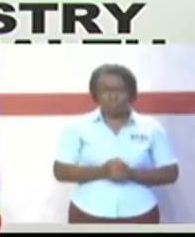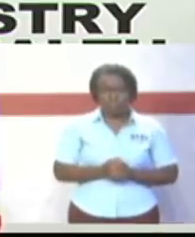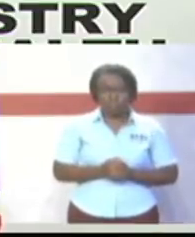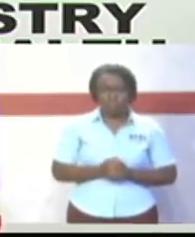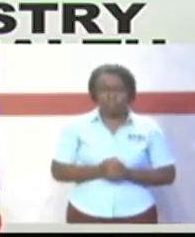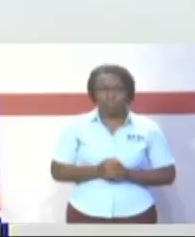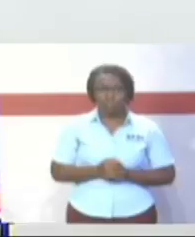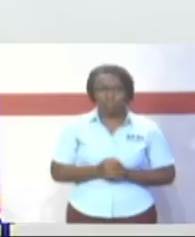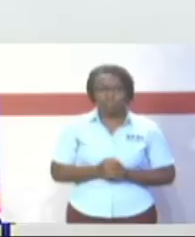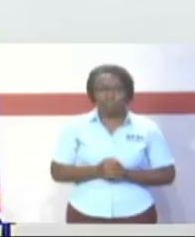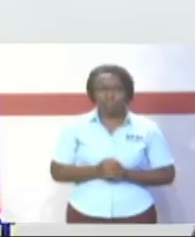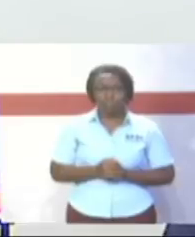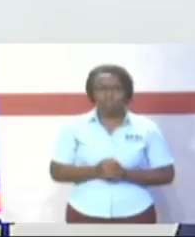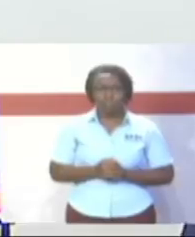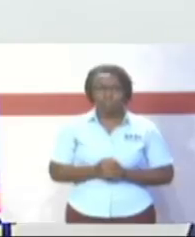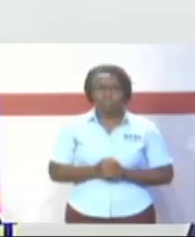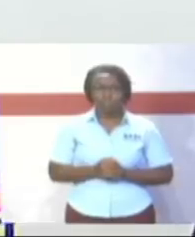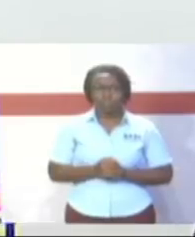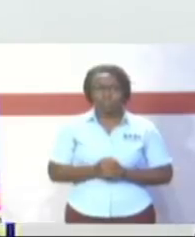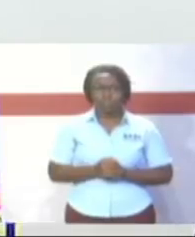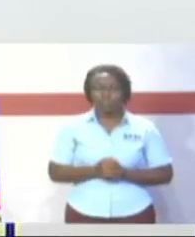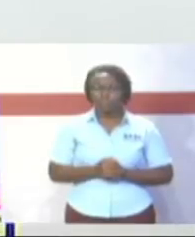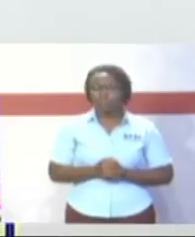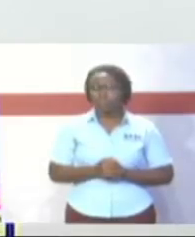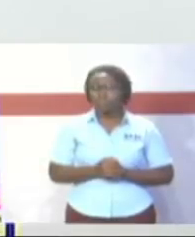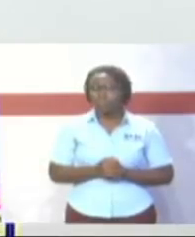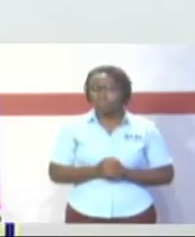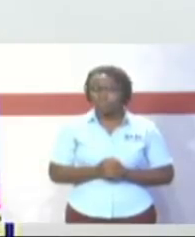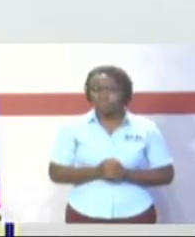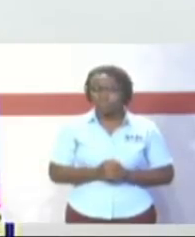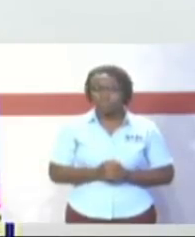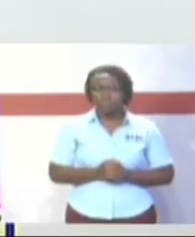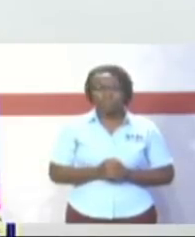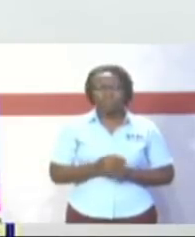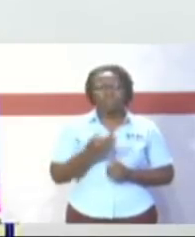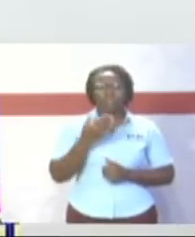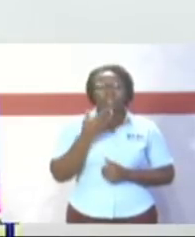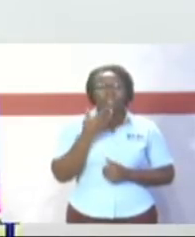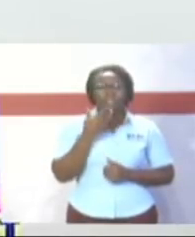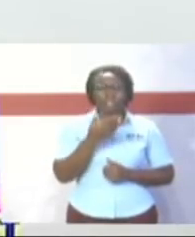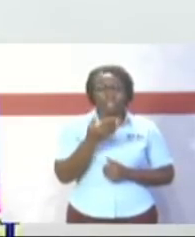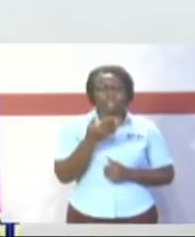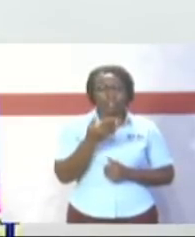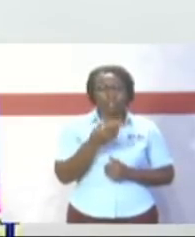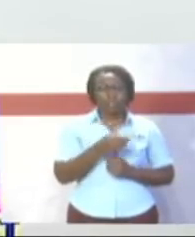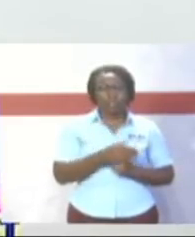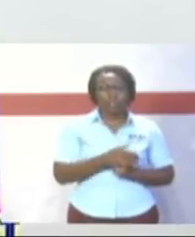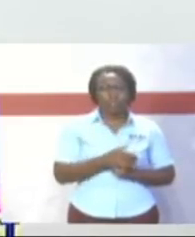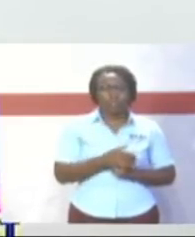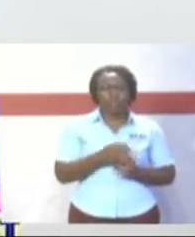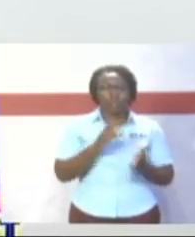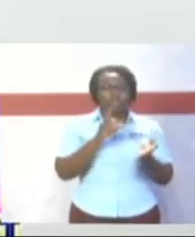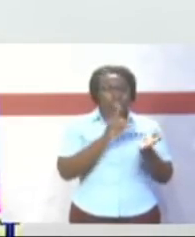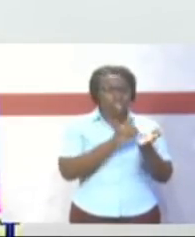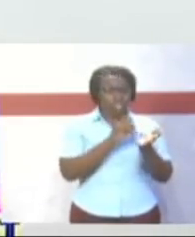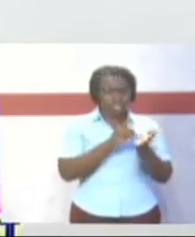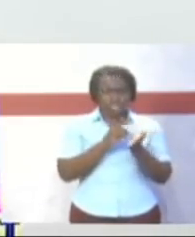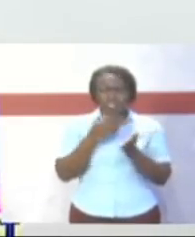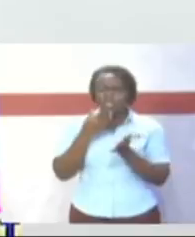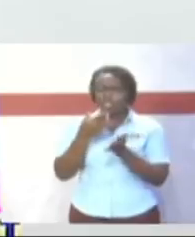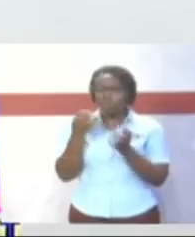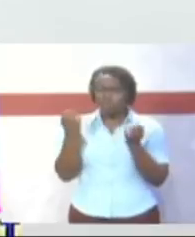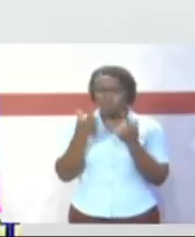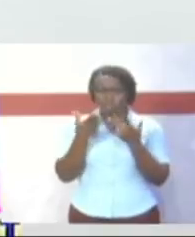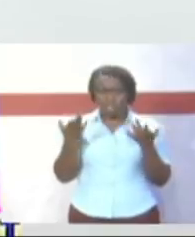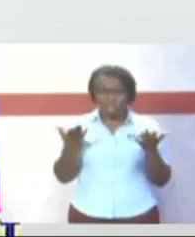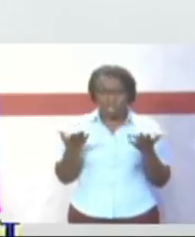Ms. Lewis. Thank you, Al. Honorable Terence Yelsing, Minister of Health. Dr. Miriam Abdul-Richards, PMO